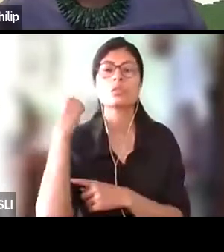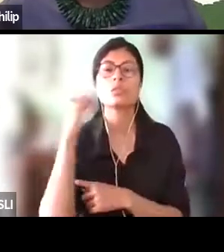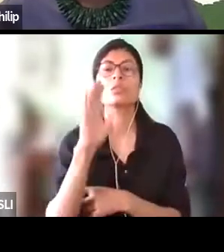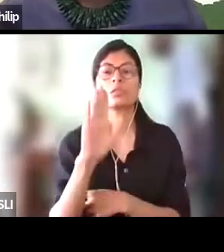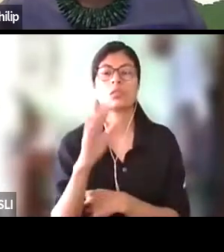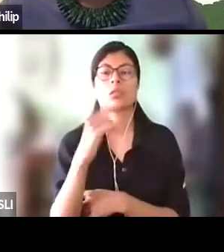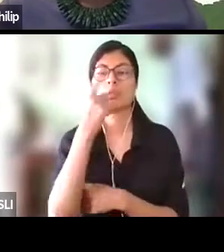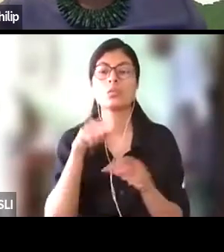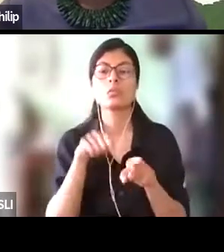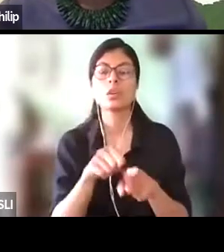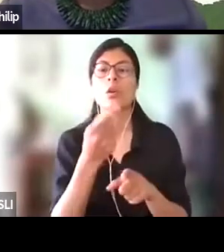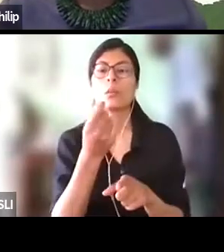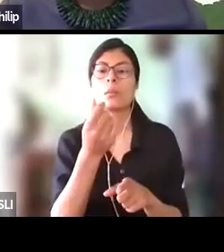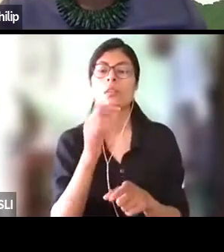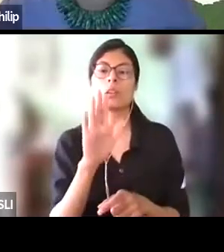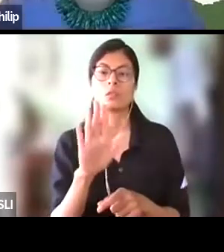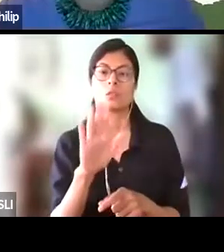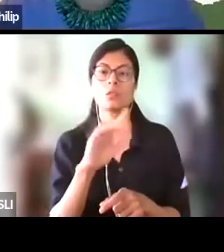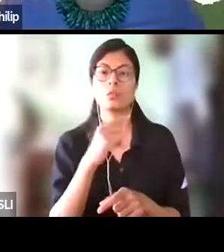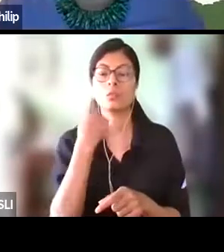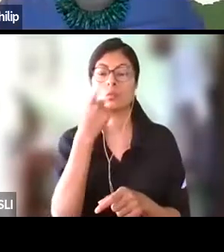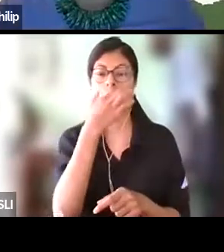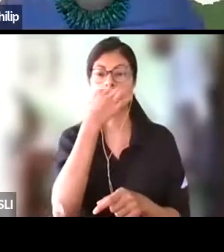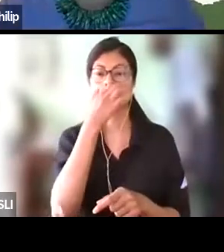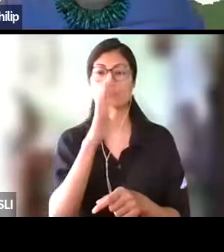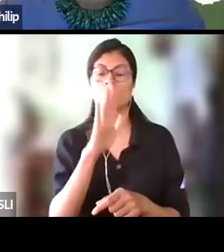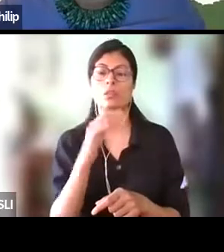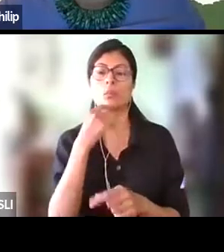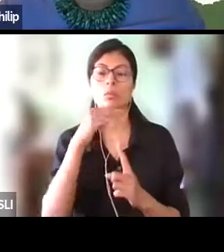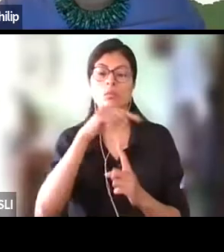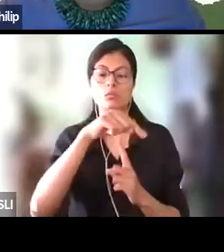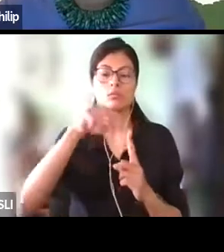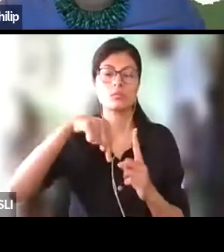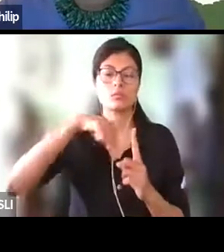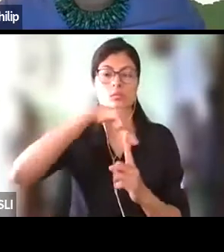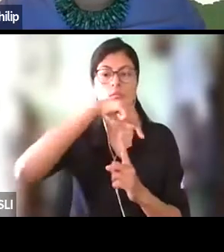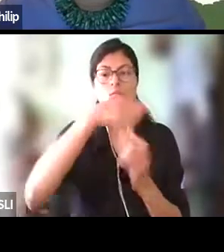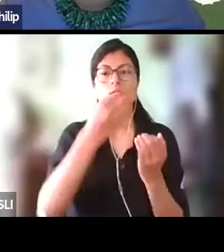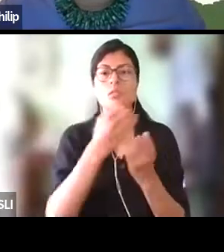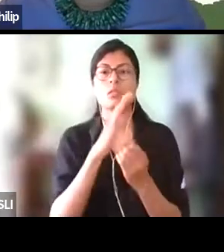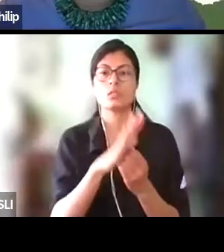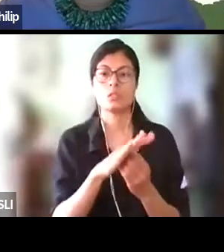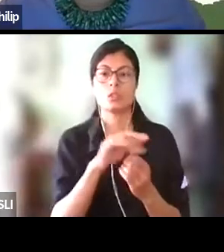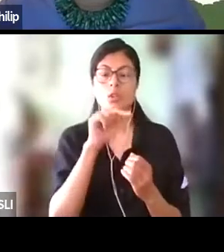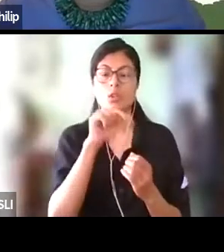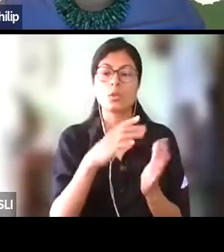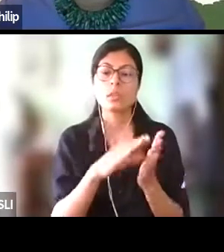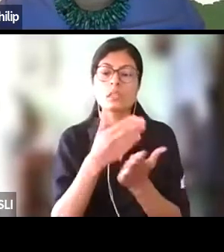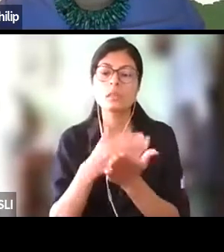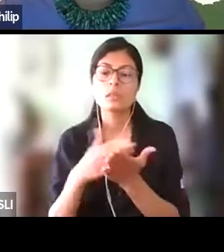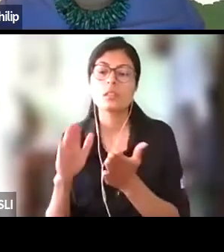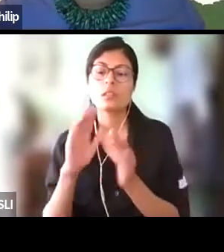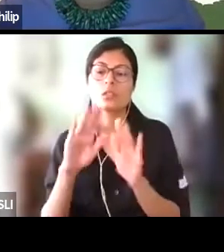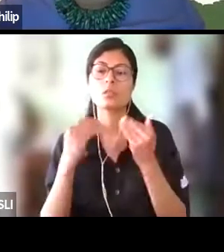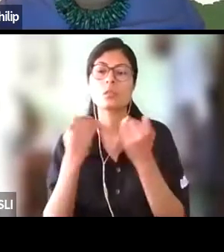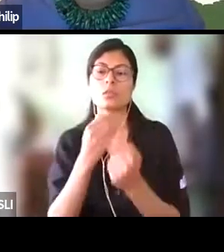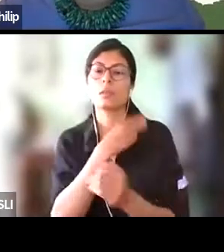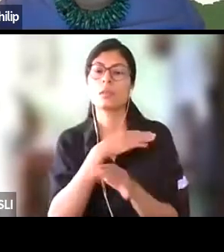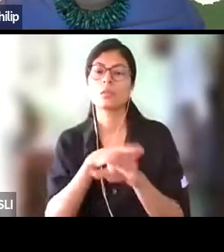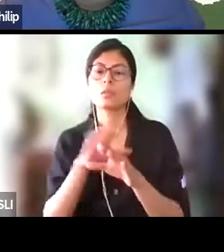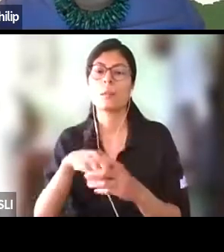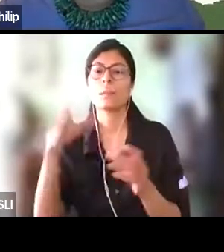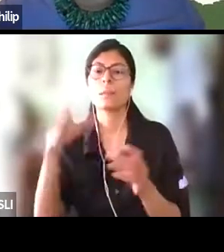that still marginalized groups have not receive this power, and they are not in the center.